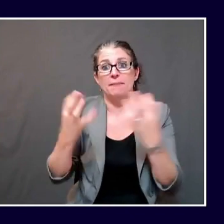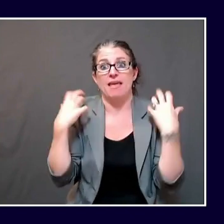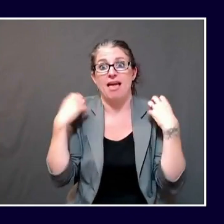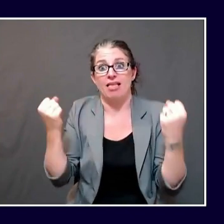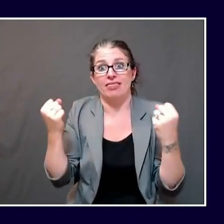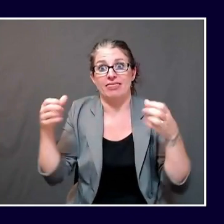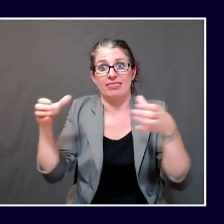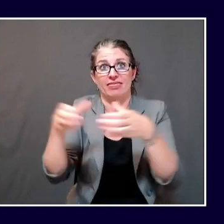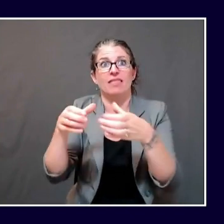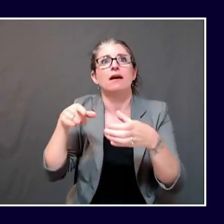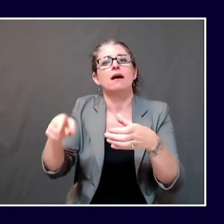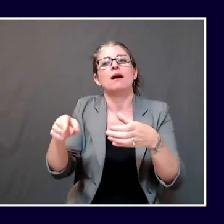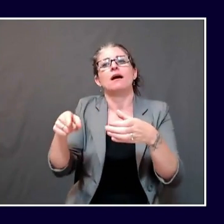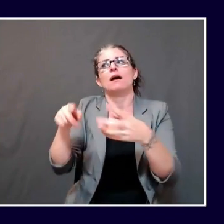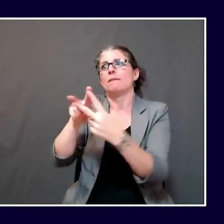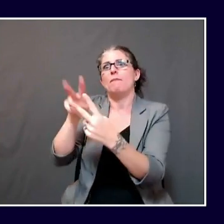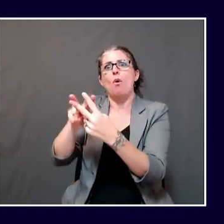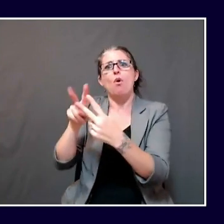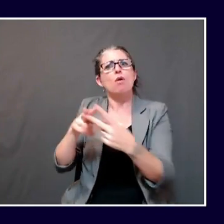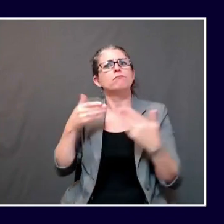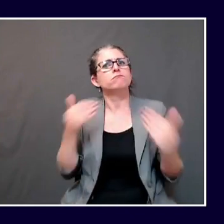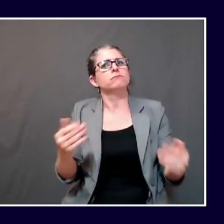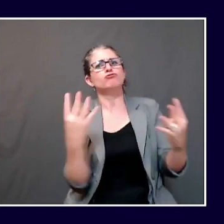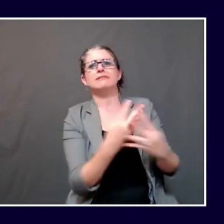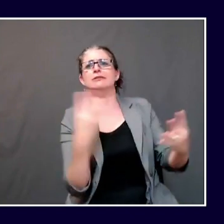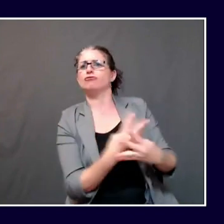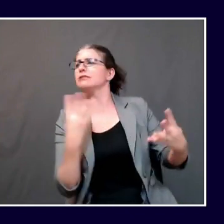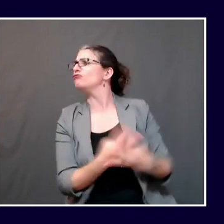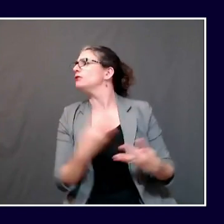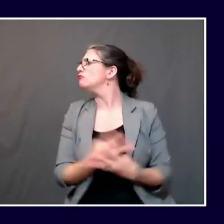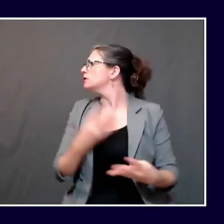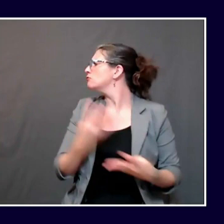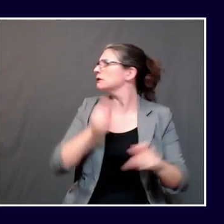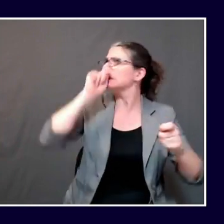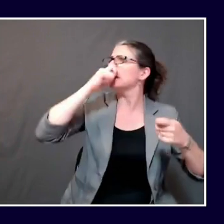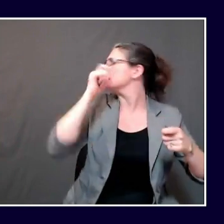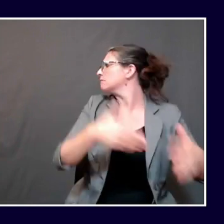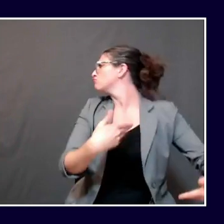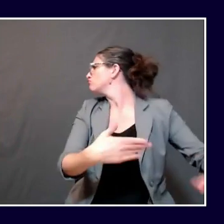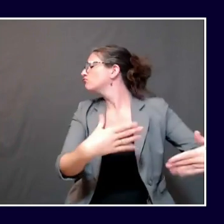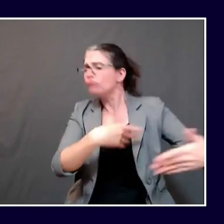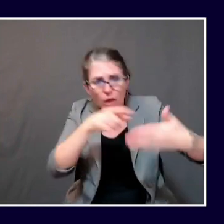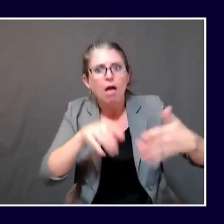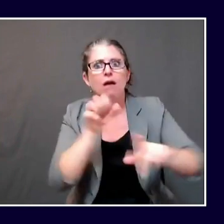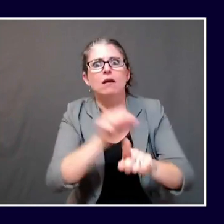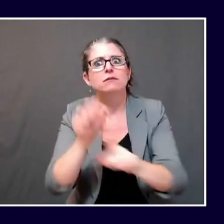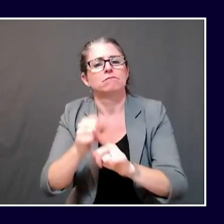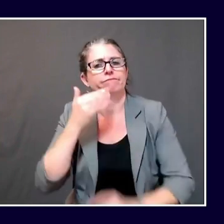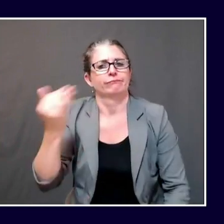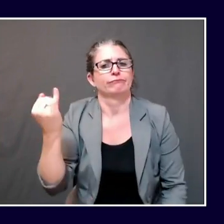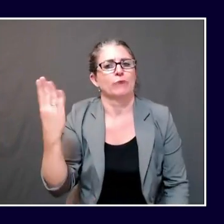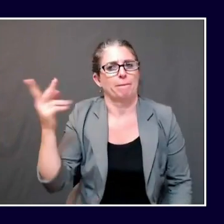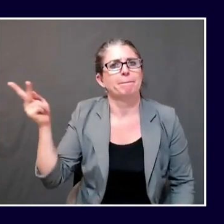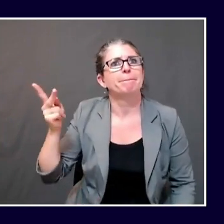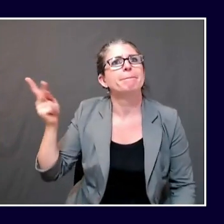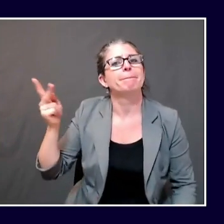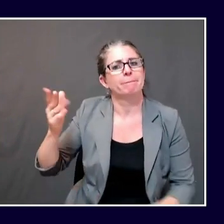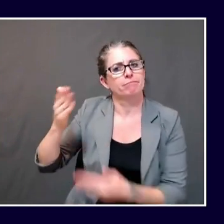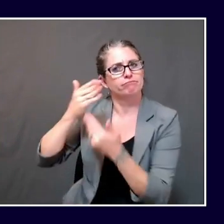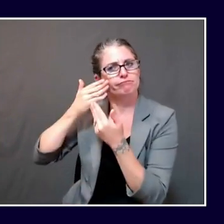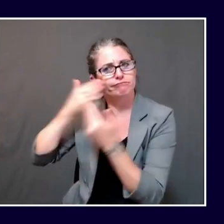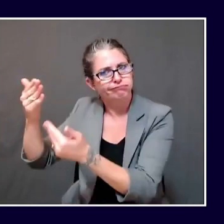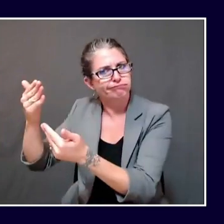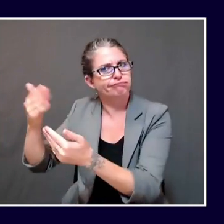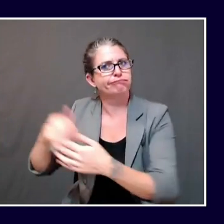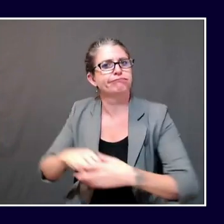ground that we were able to mobilize quick and available testing so that we could get a better sense of who was potentially affected